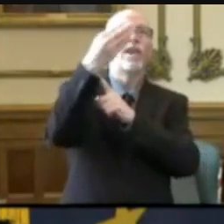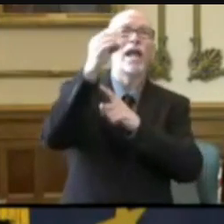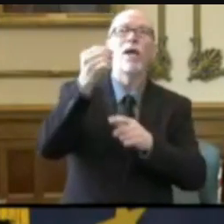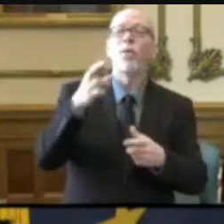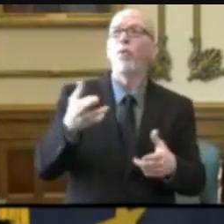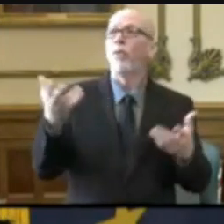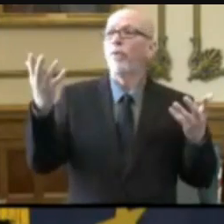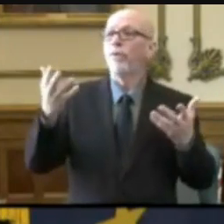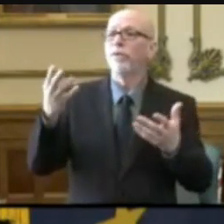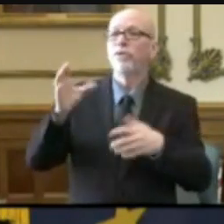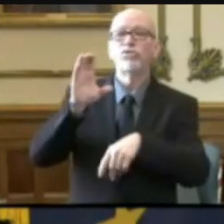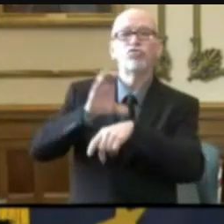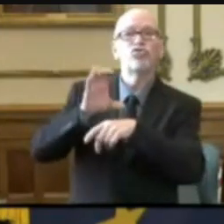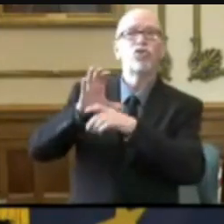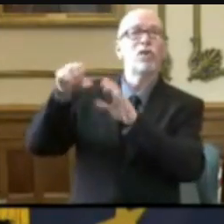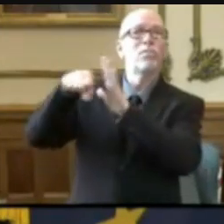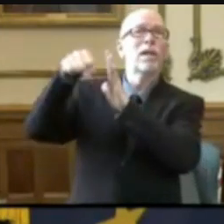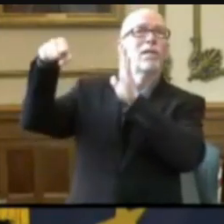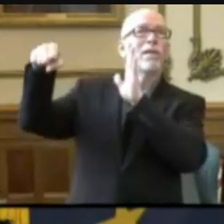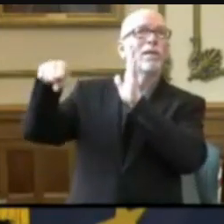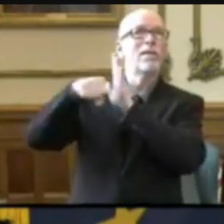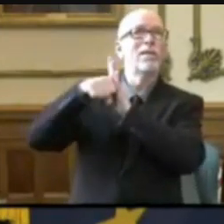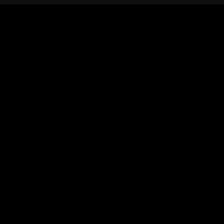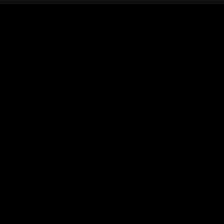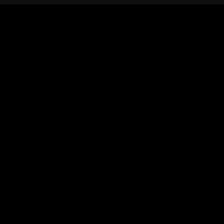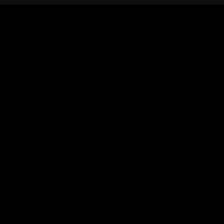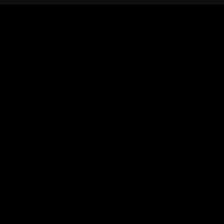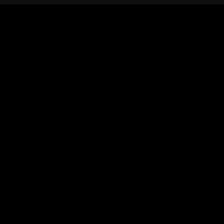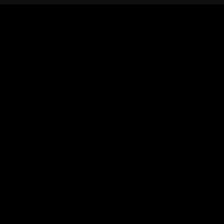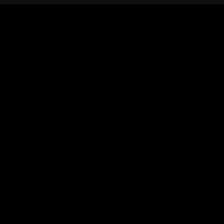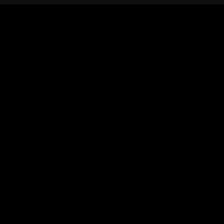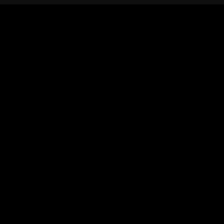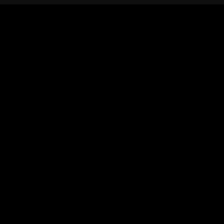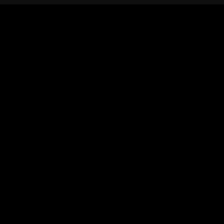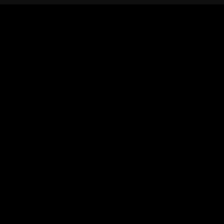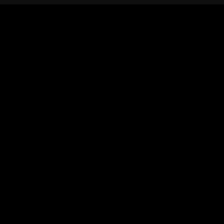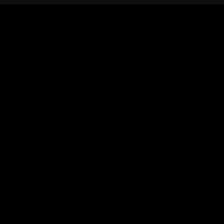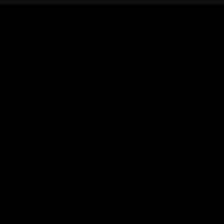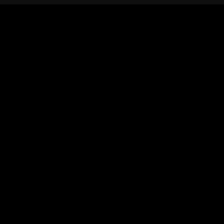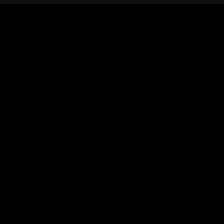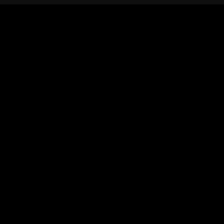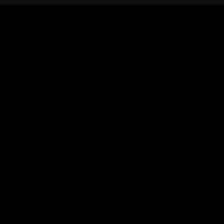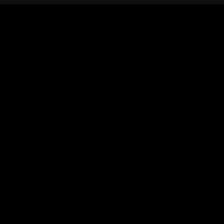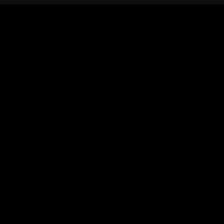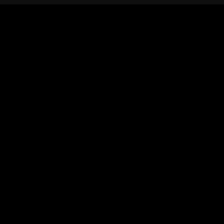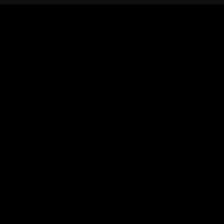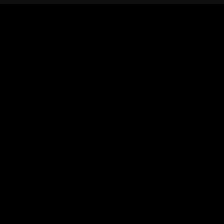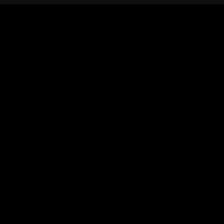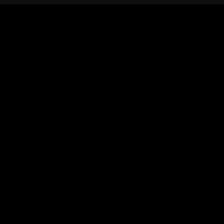hear, church bells being rung at 10 a.m.